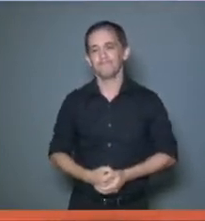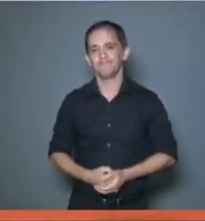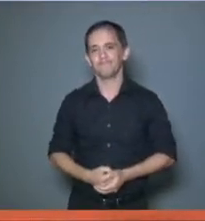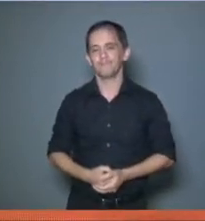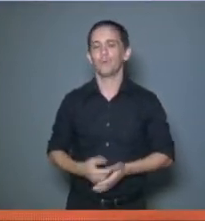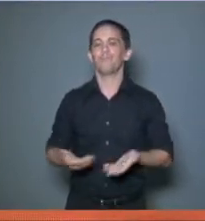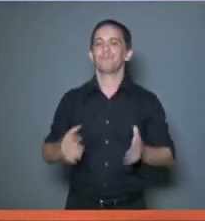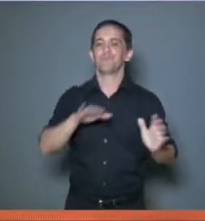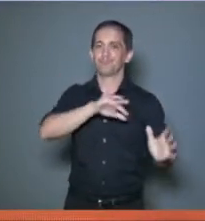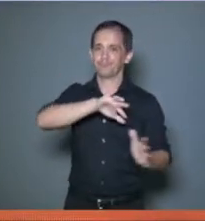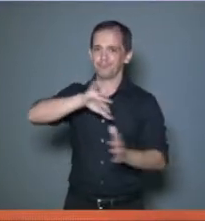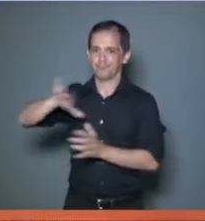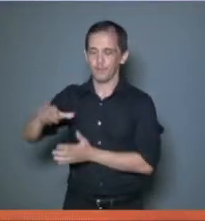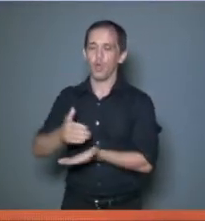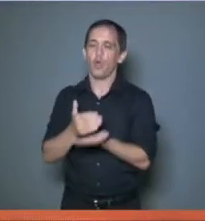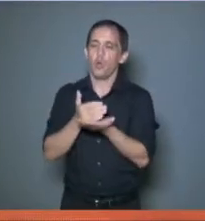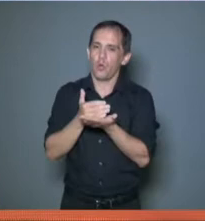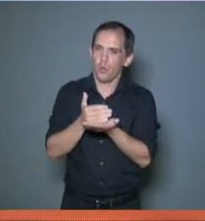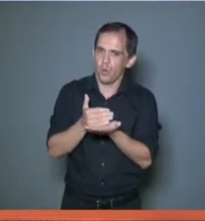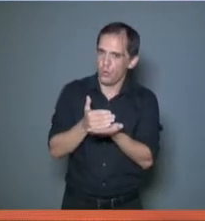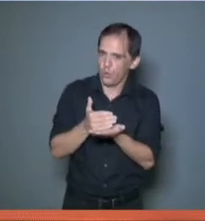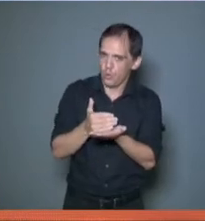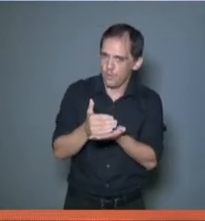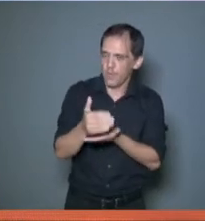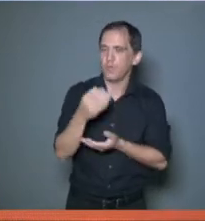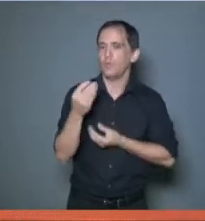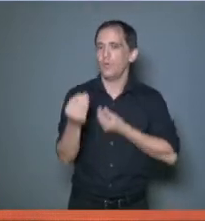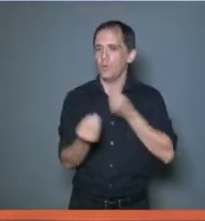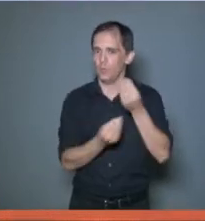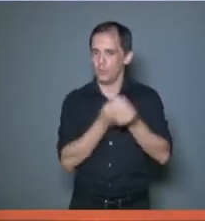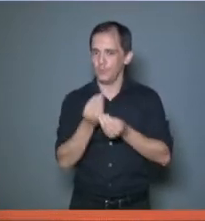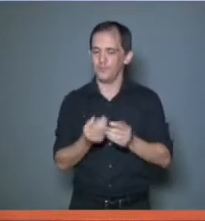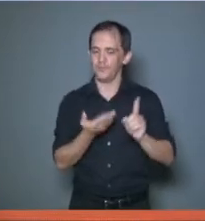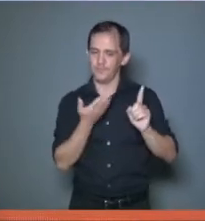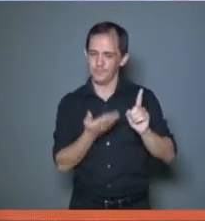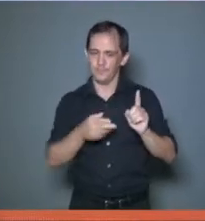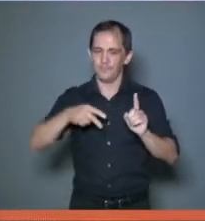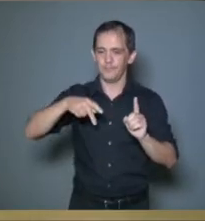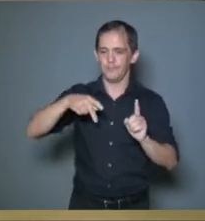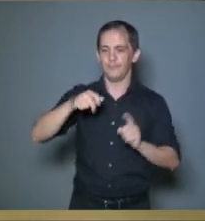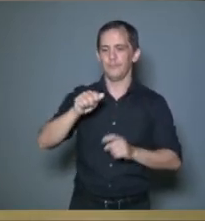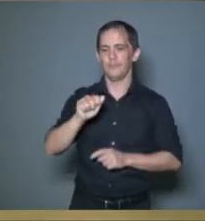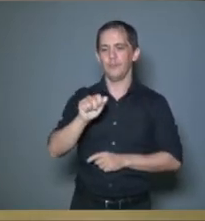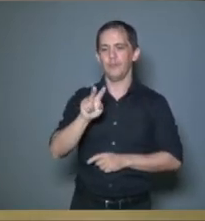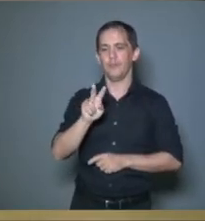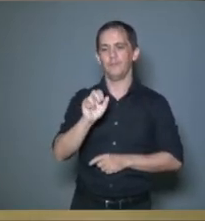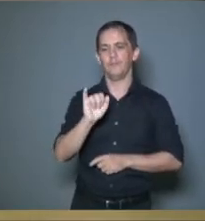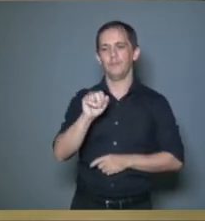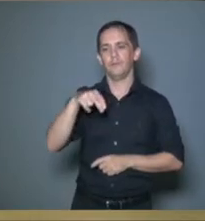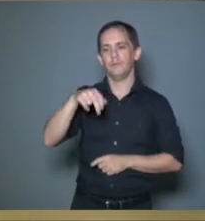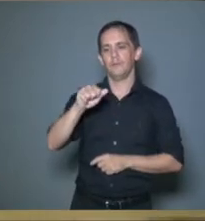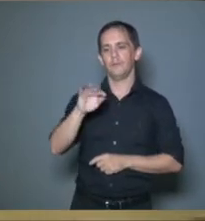Well, I would like to start with our presentations and I turn it over to Pavinato.